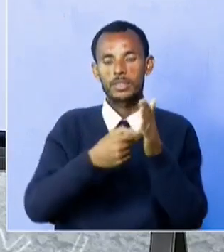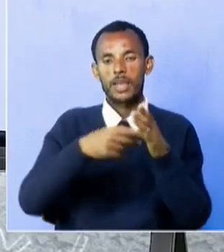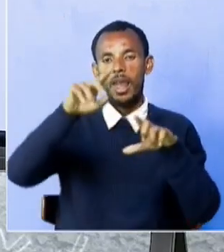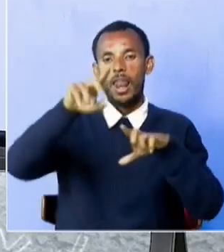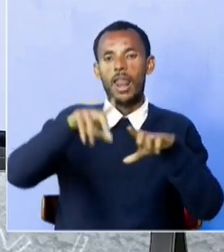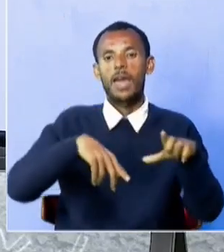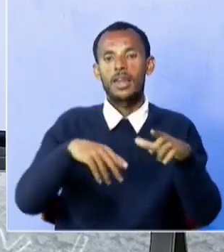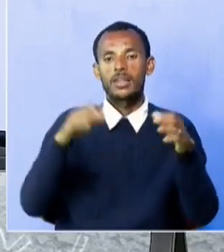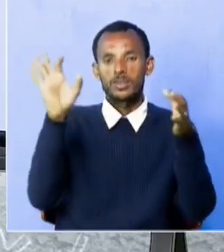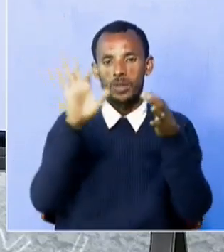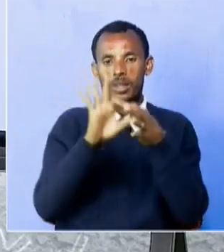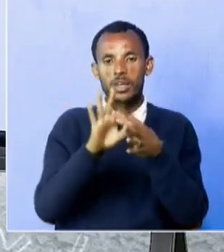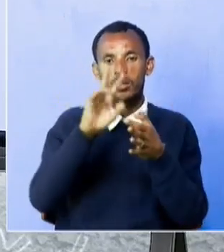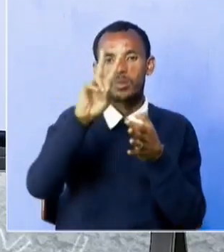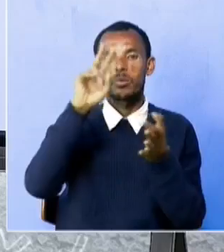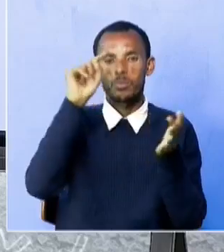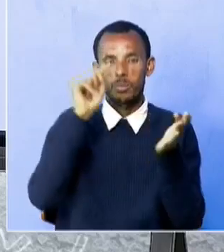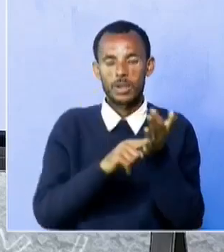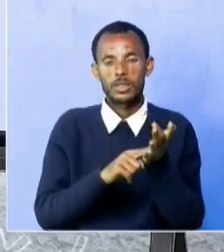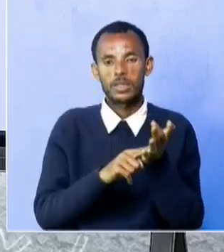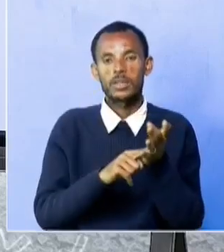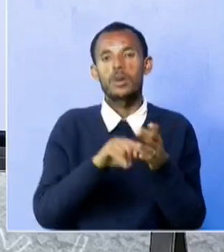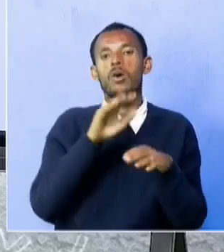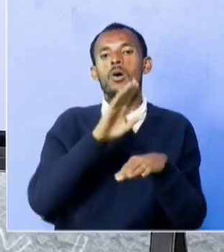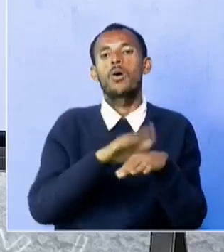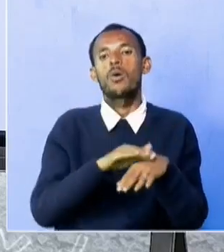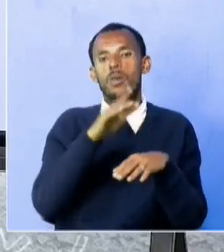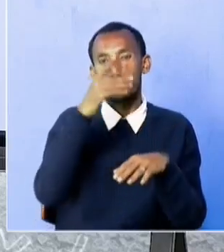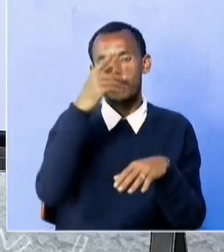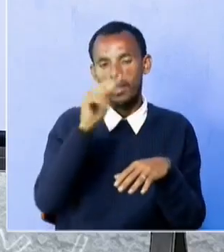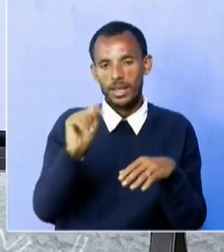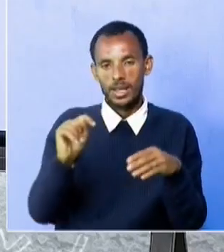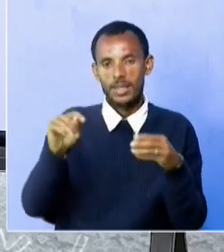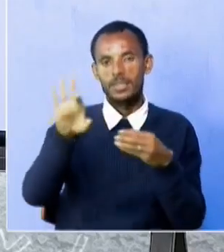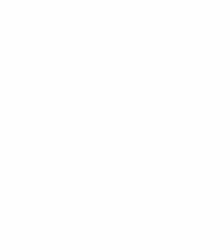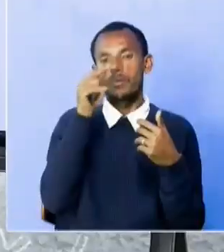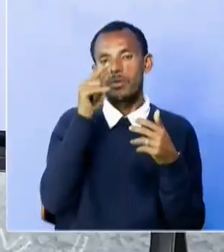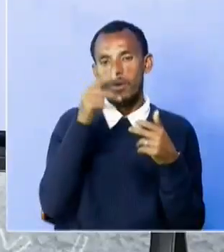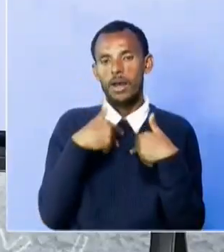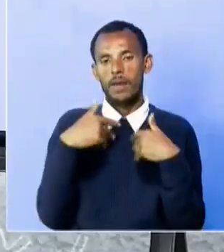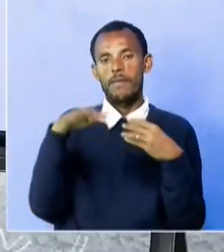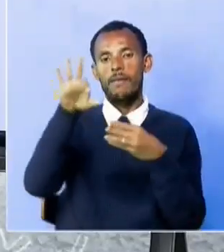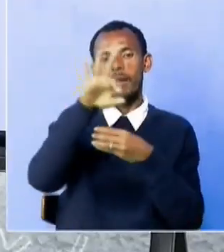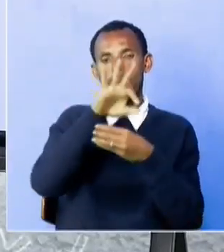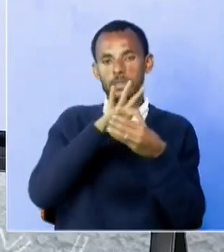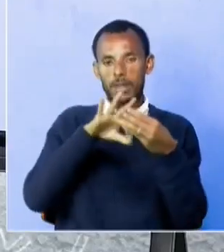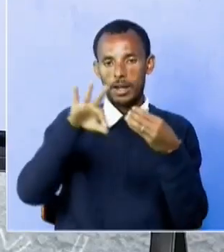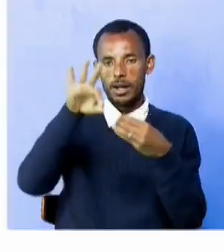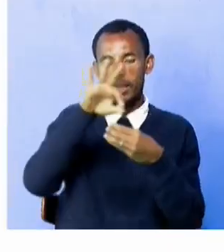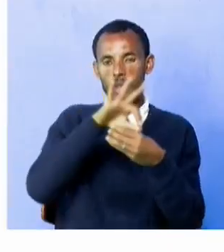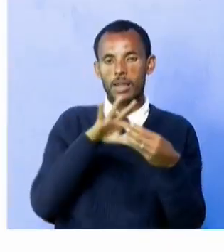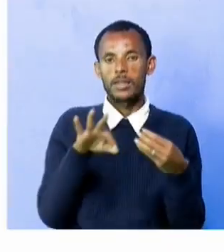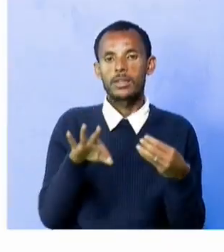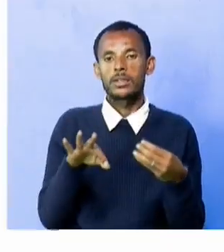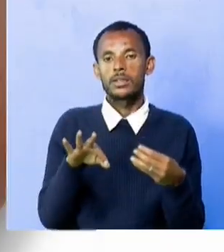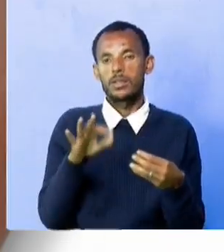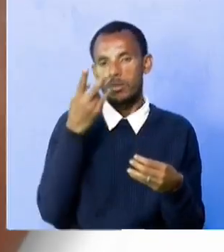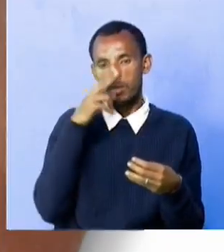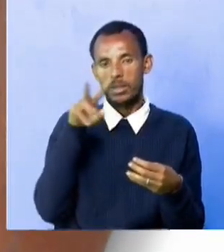segment joining 2 points on the circle, right? For example, if you have a circle like